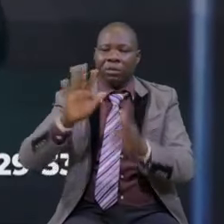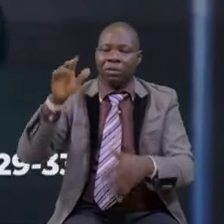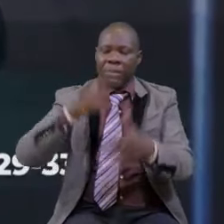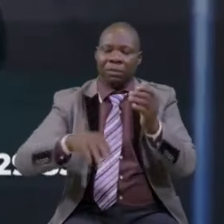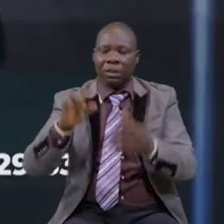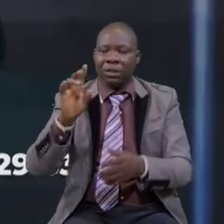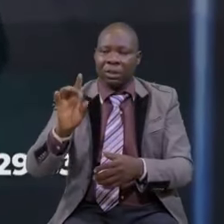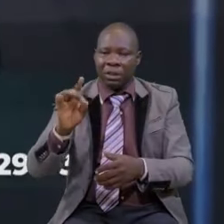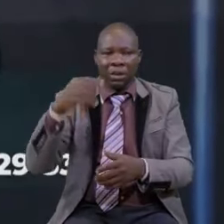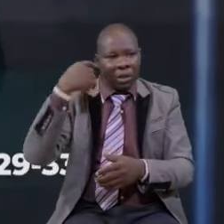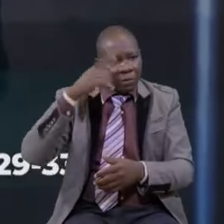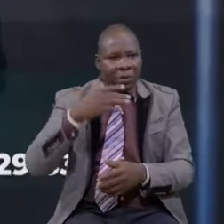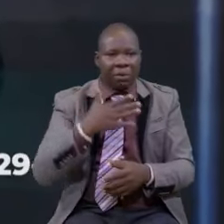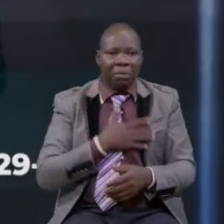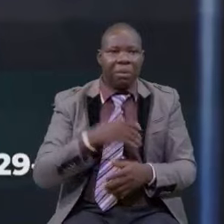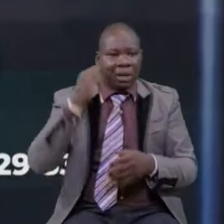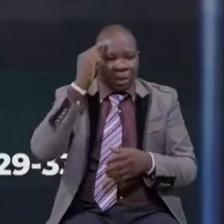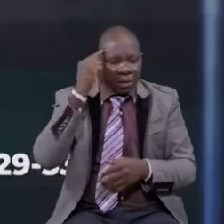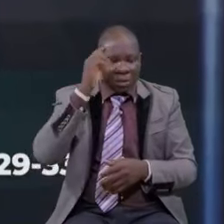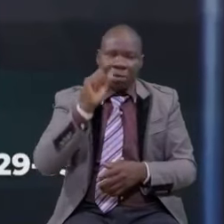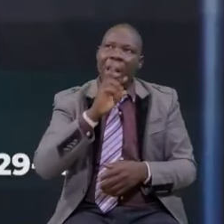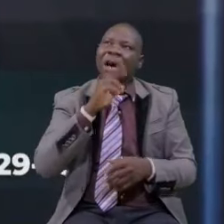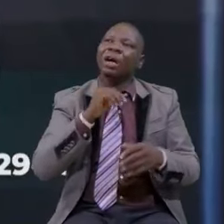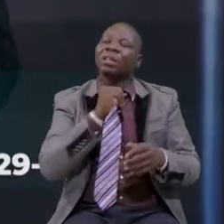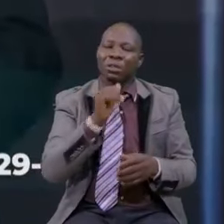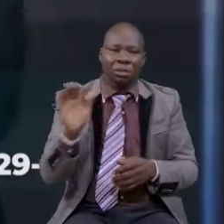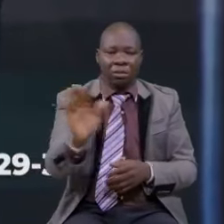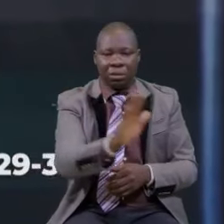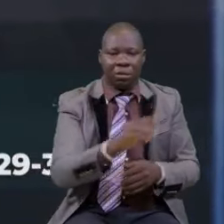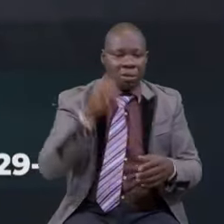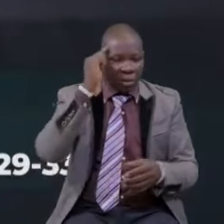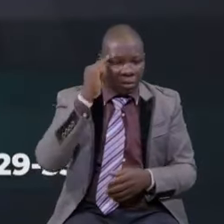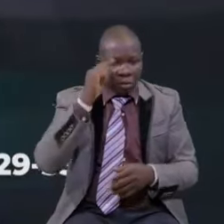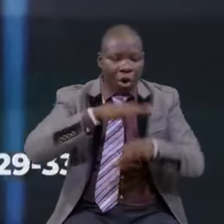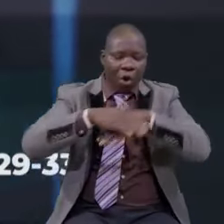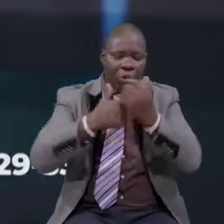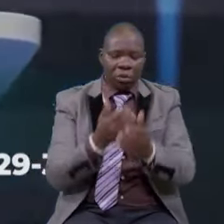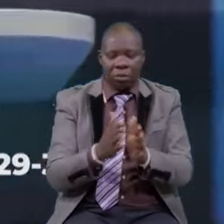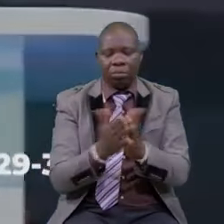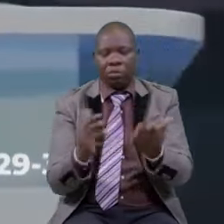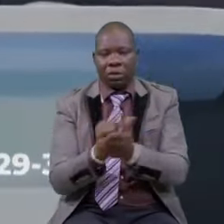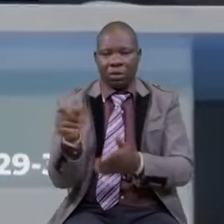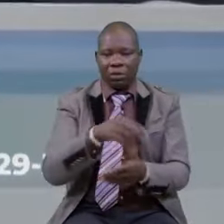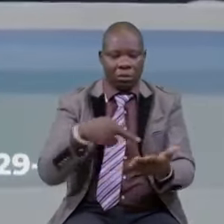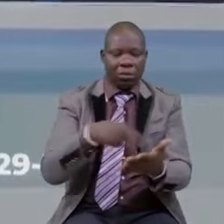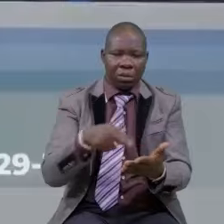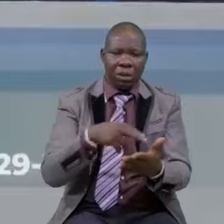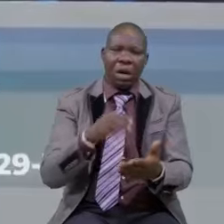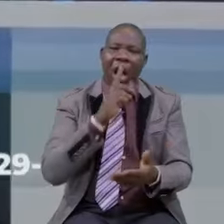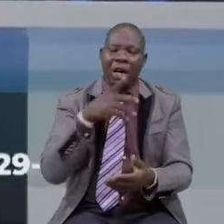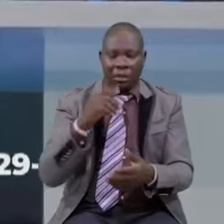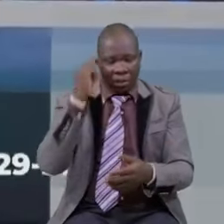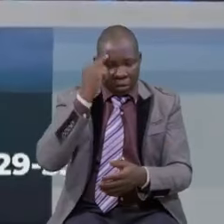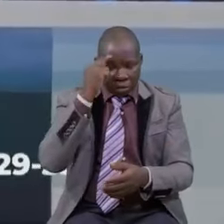my thoughts are not your thoughts. All the books we read, they